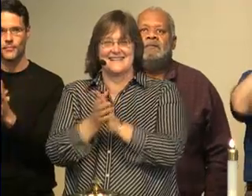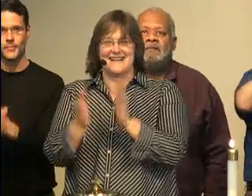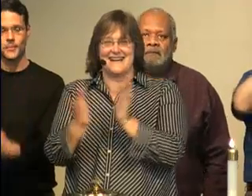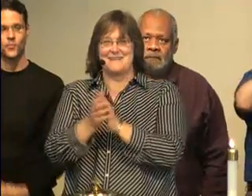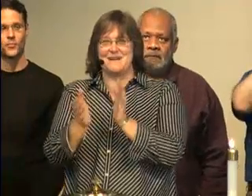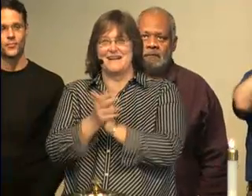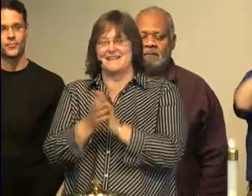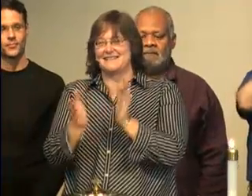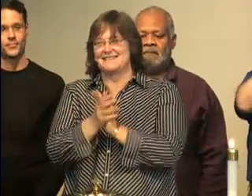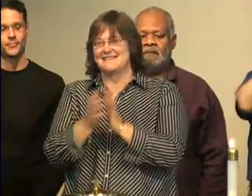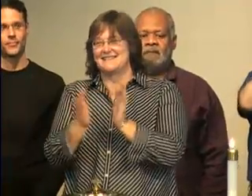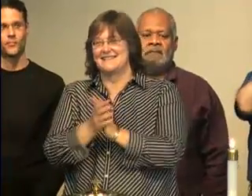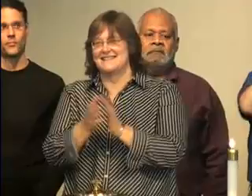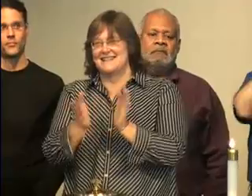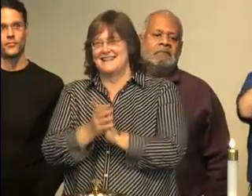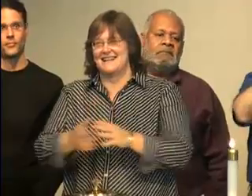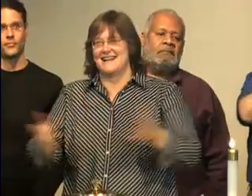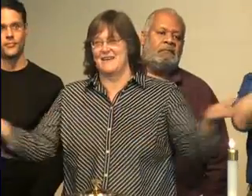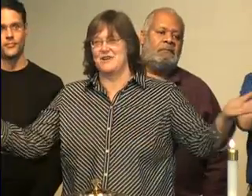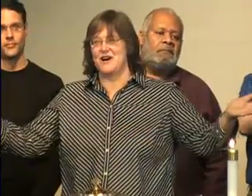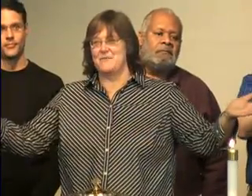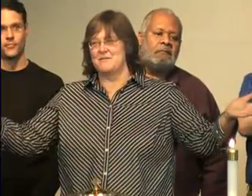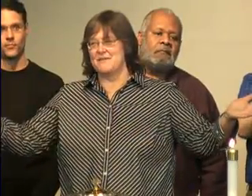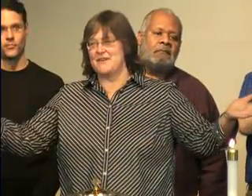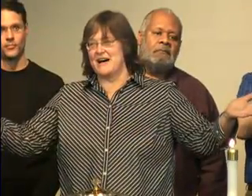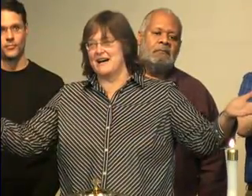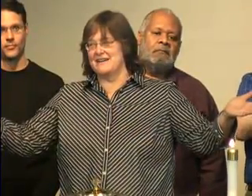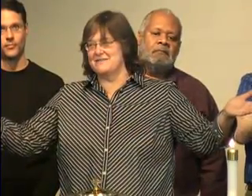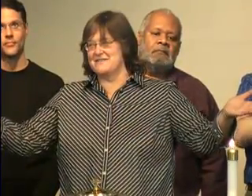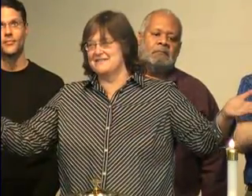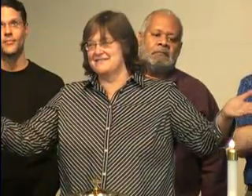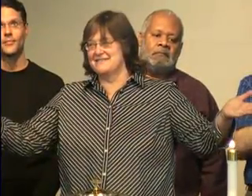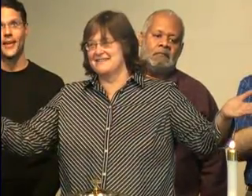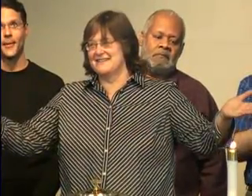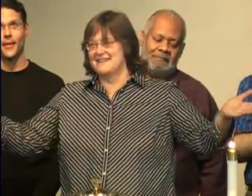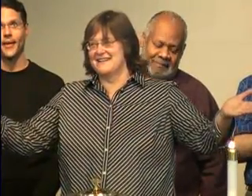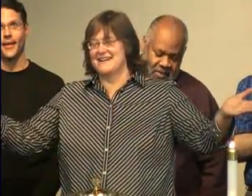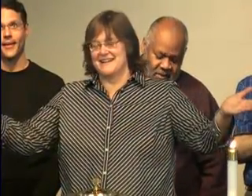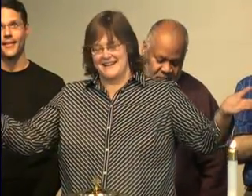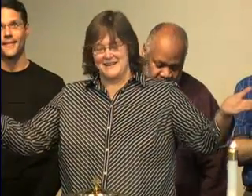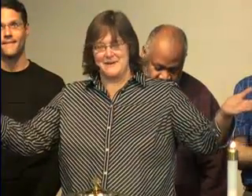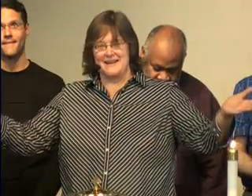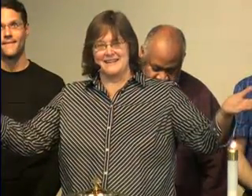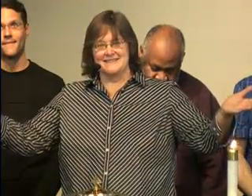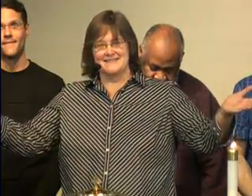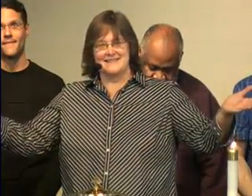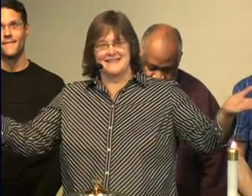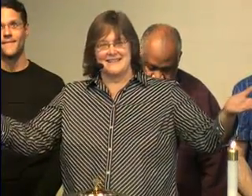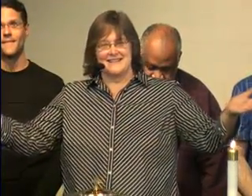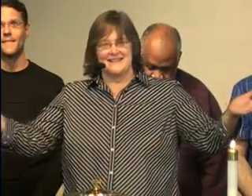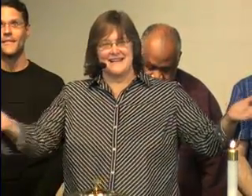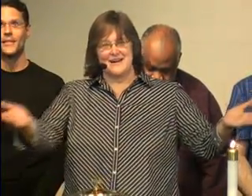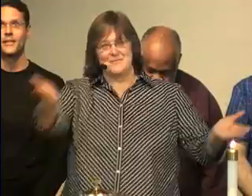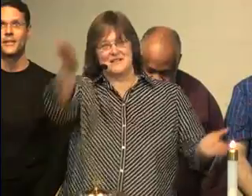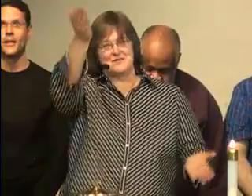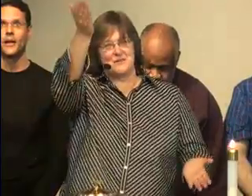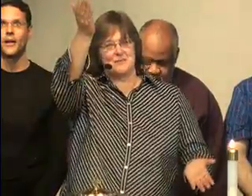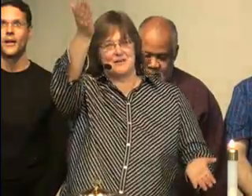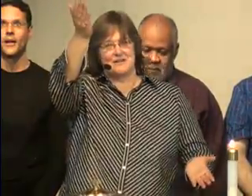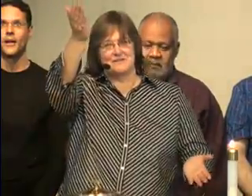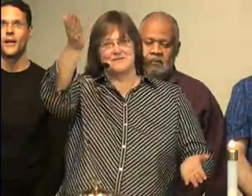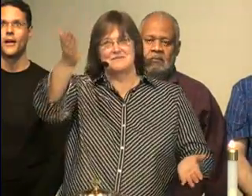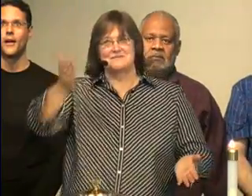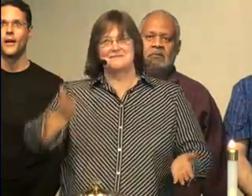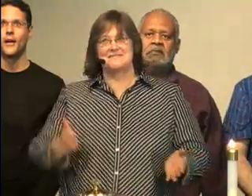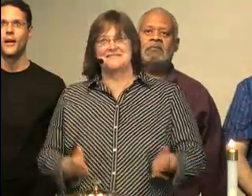amen amen have you all been revived amen amen amen now a message